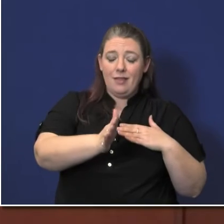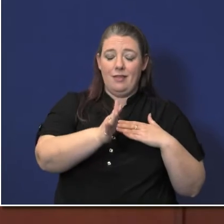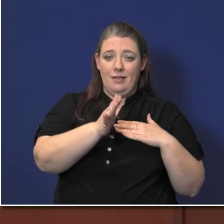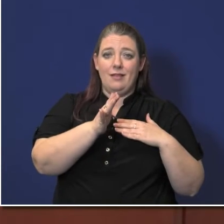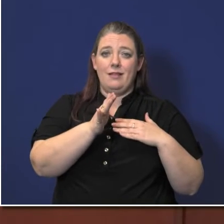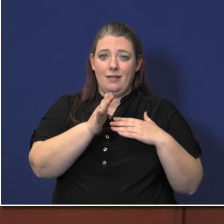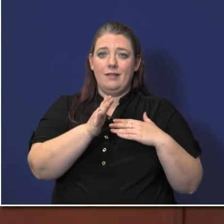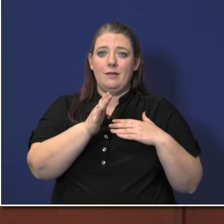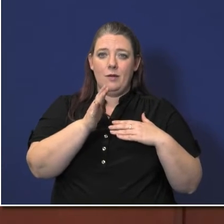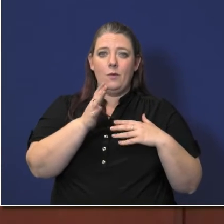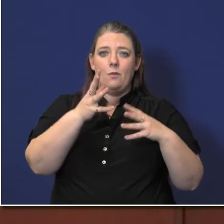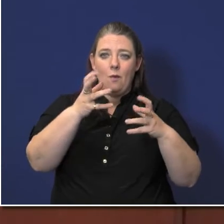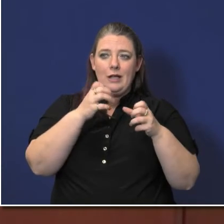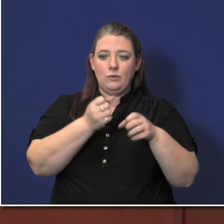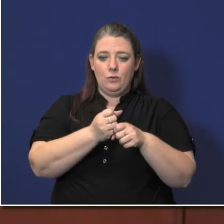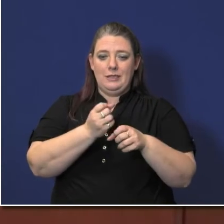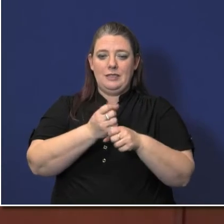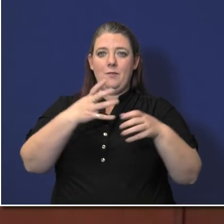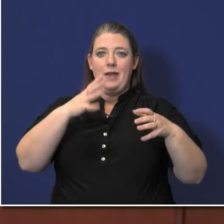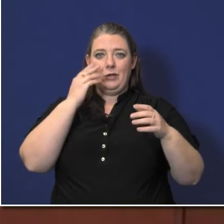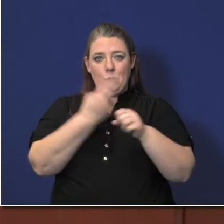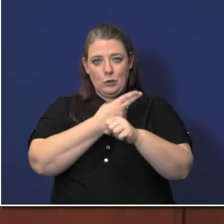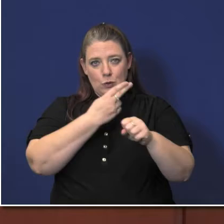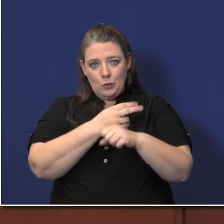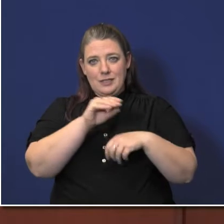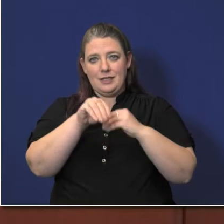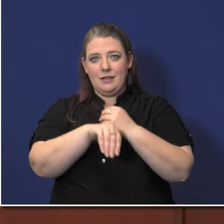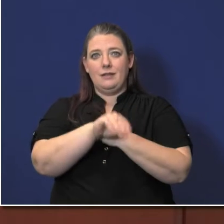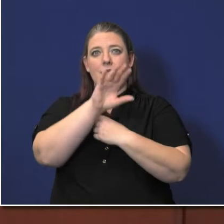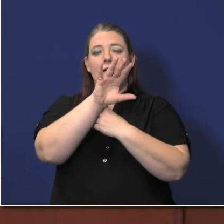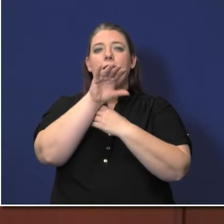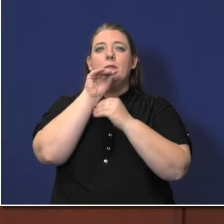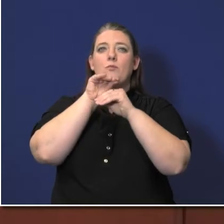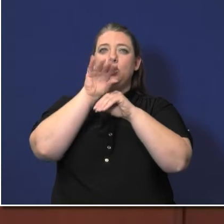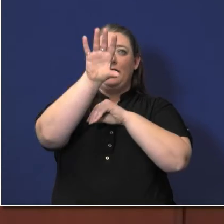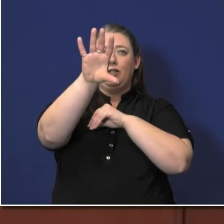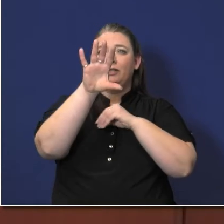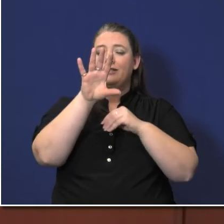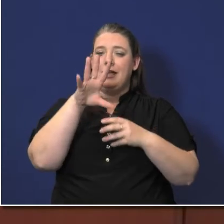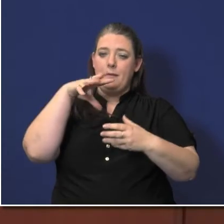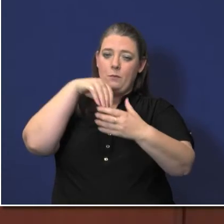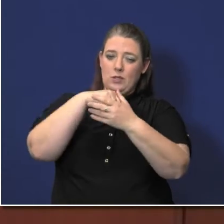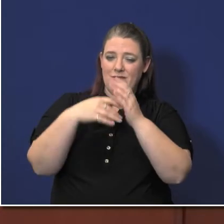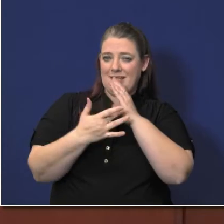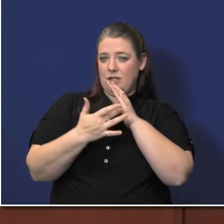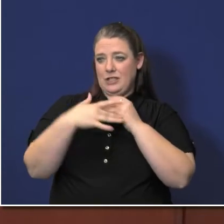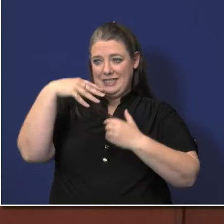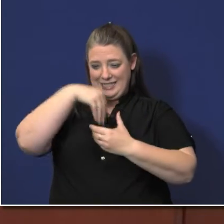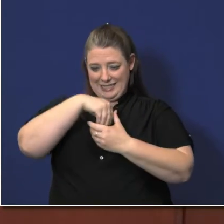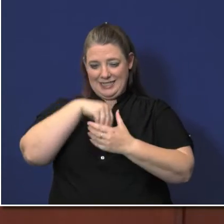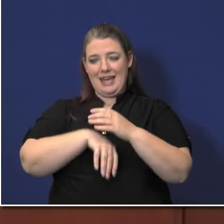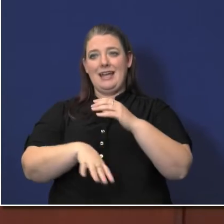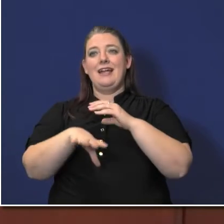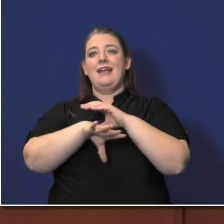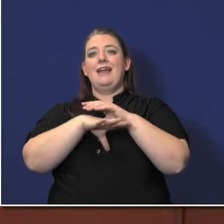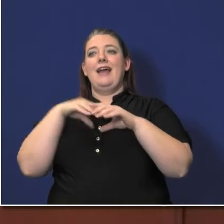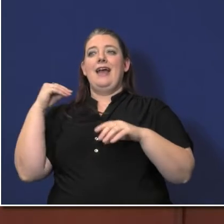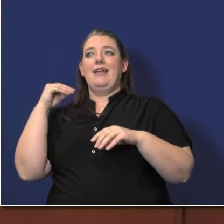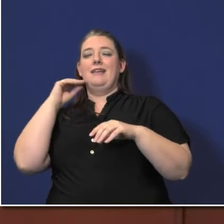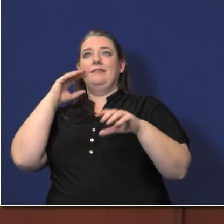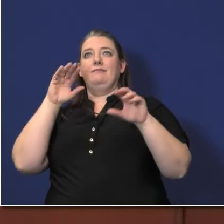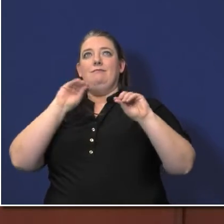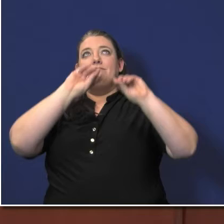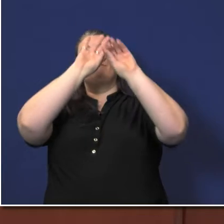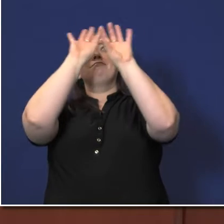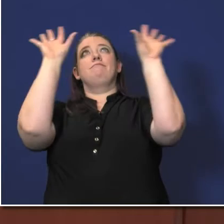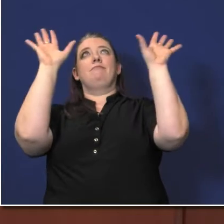to expand using projections and immersive technology on the inside as well as the ceiling. As